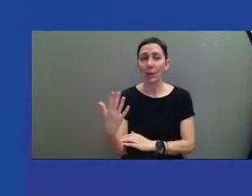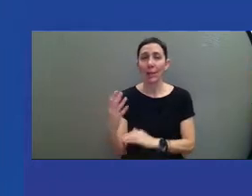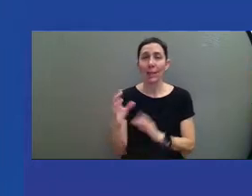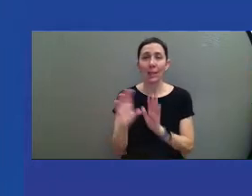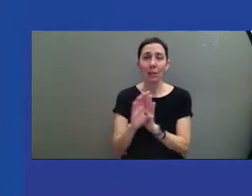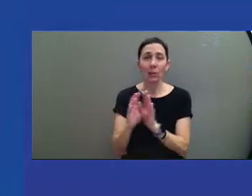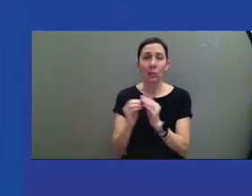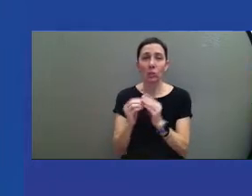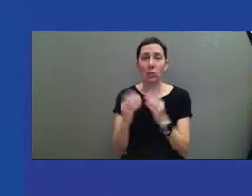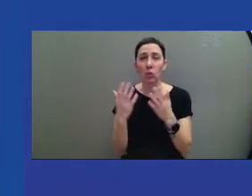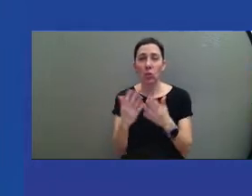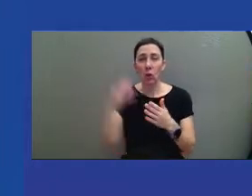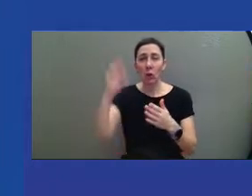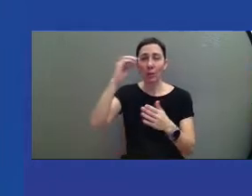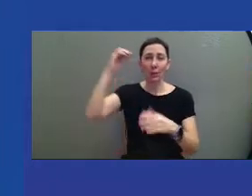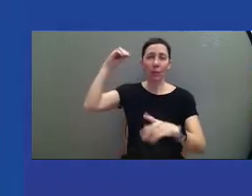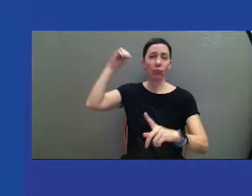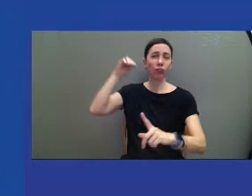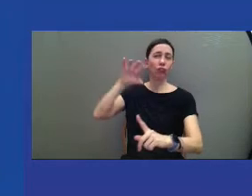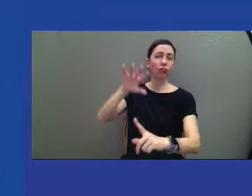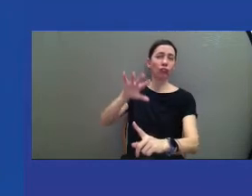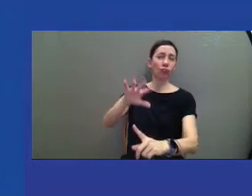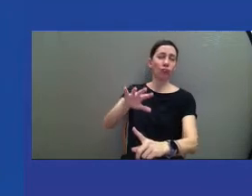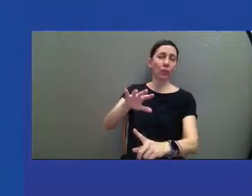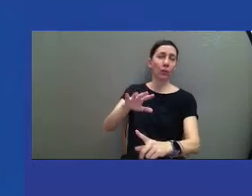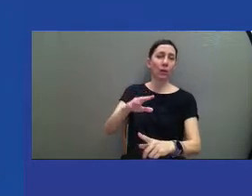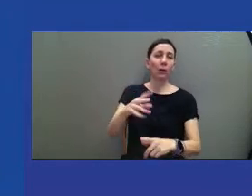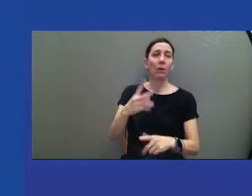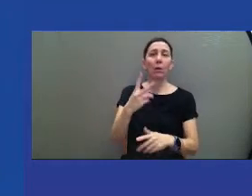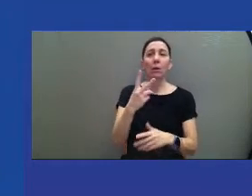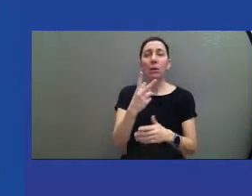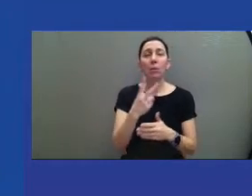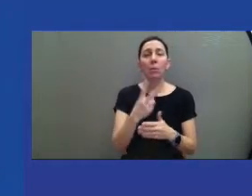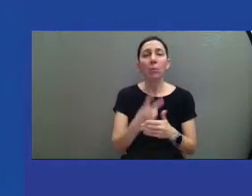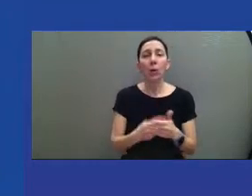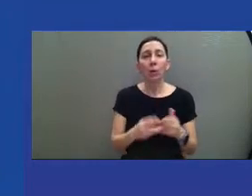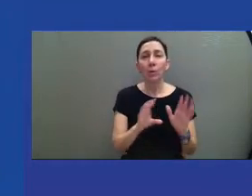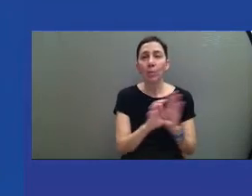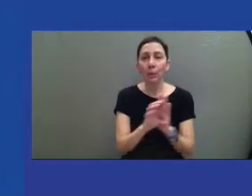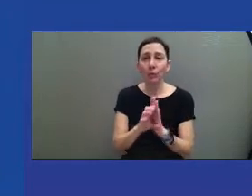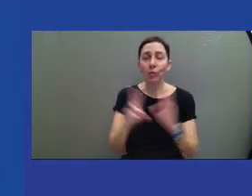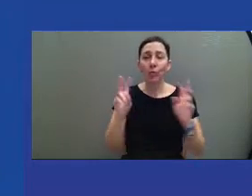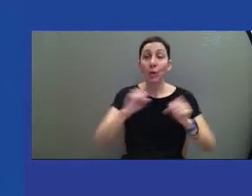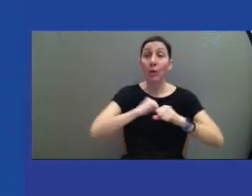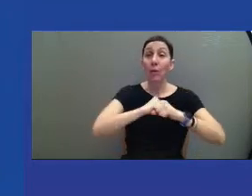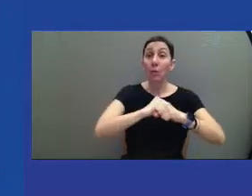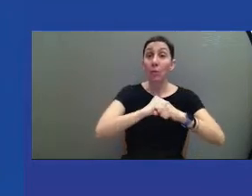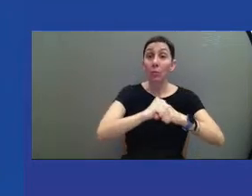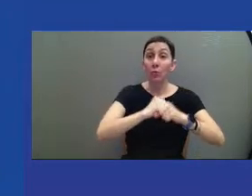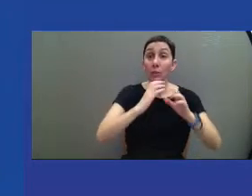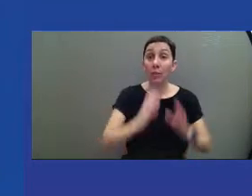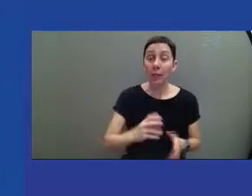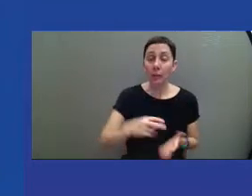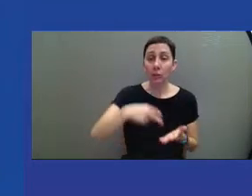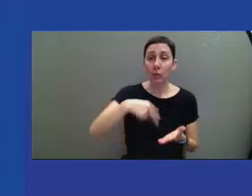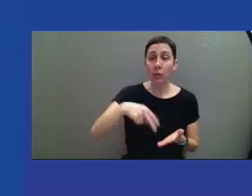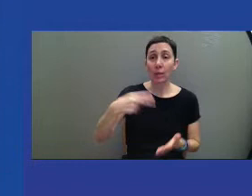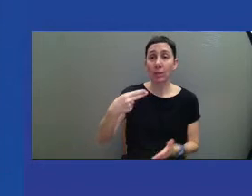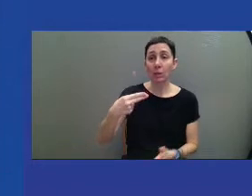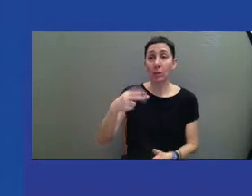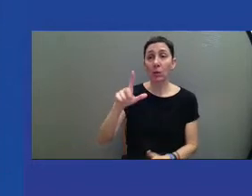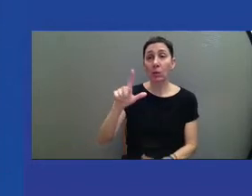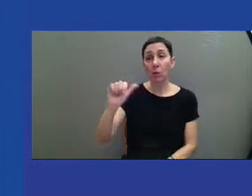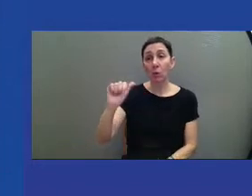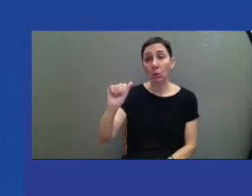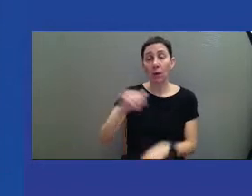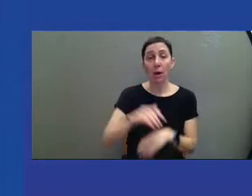shining right down on them. And in both photos, the kia'i, or the protectors, are dancing hula on the road at